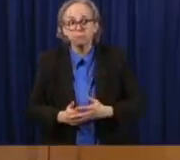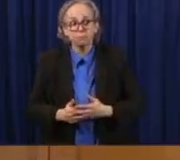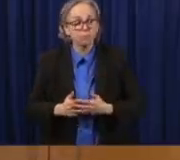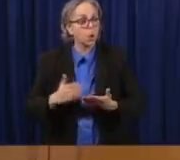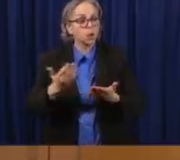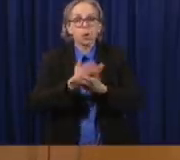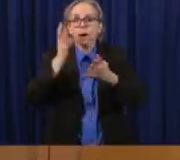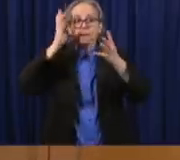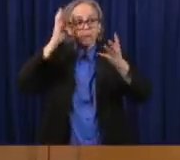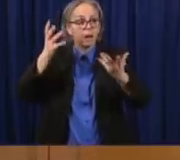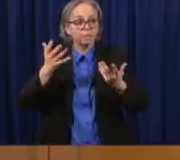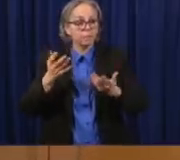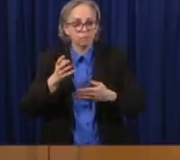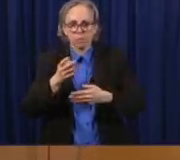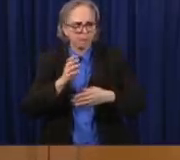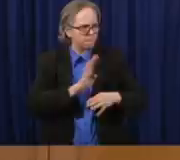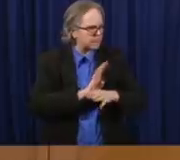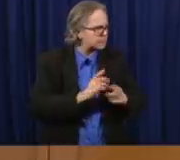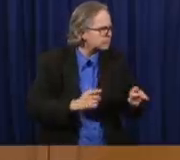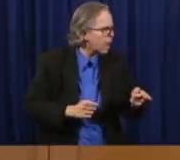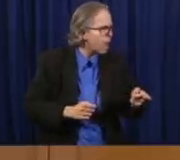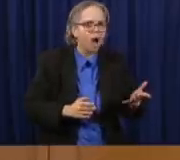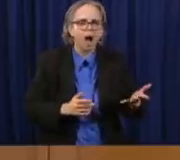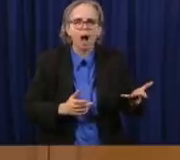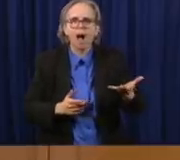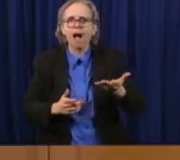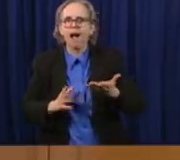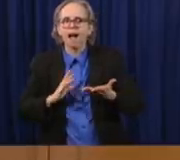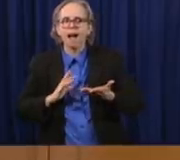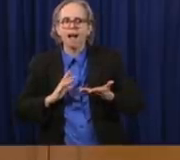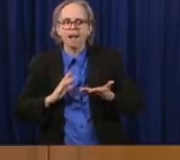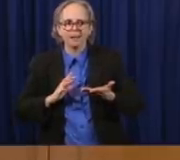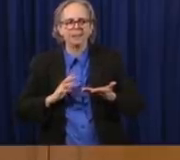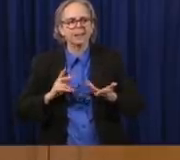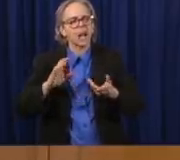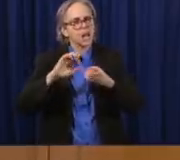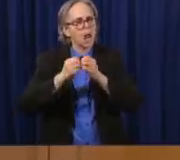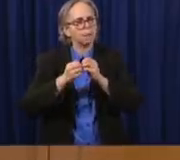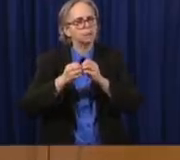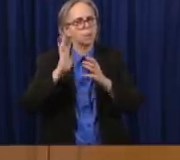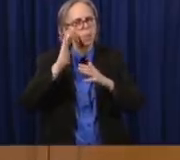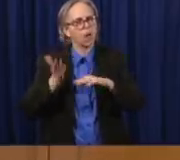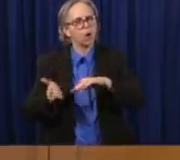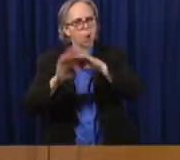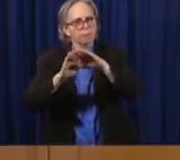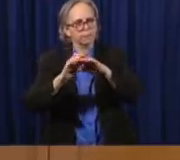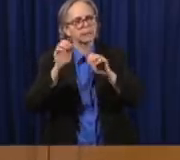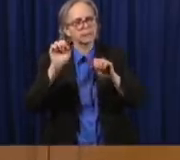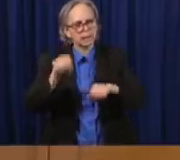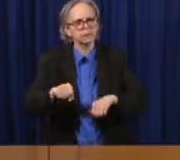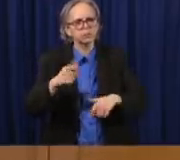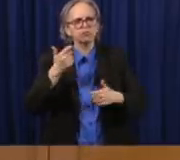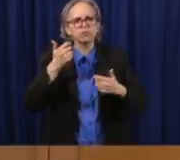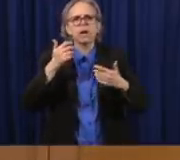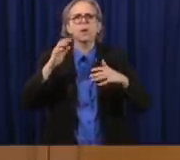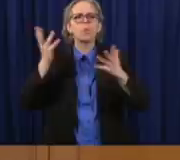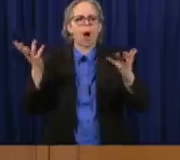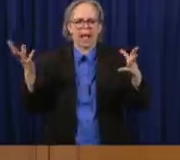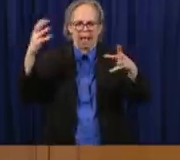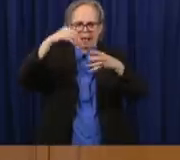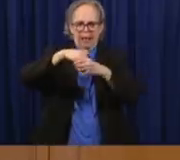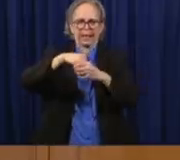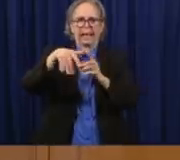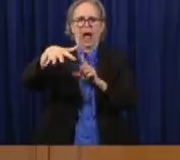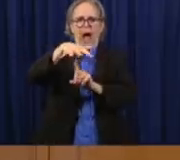innovation. So I think our numbers will go up, but we'll always try to put that in context for you. We know it's out there. We know the numbers